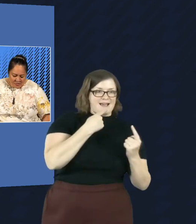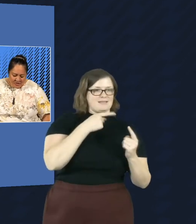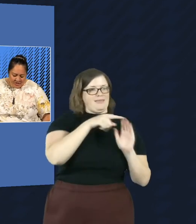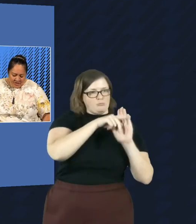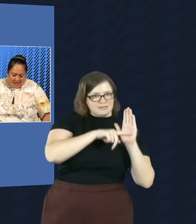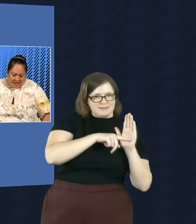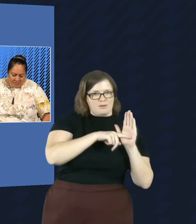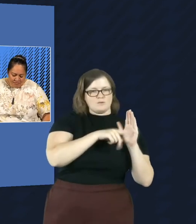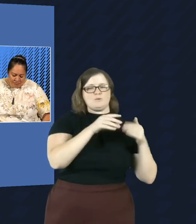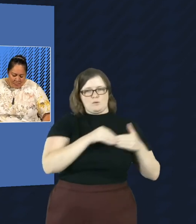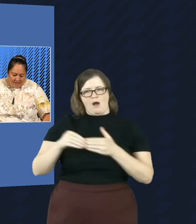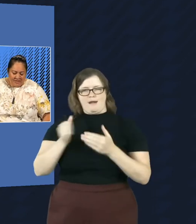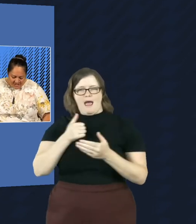so